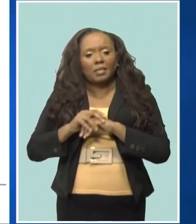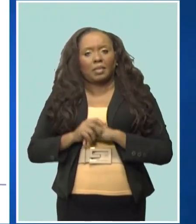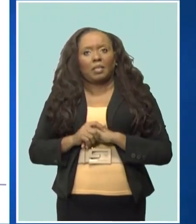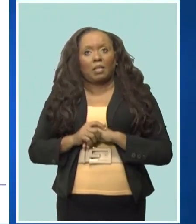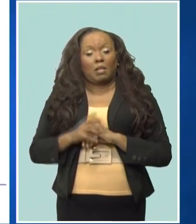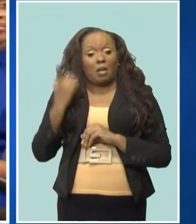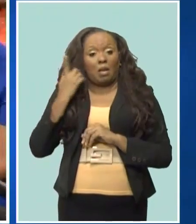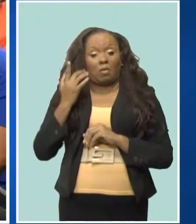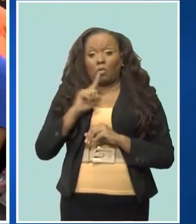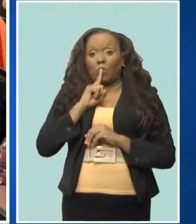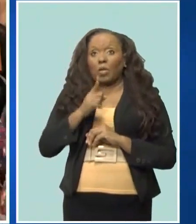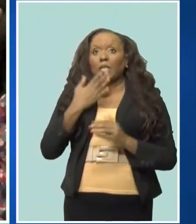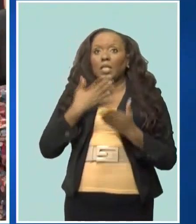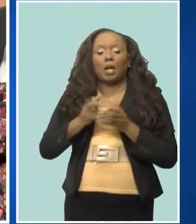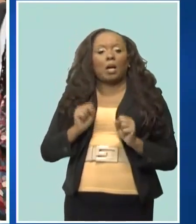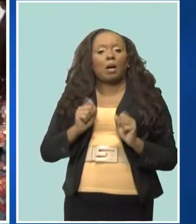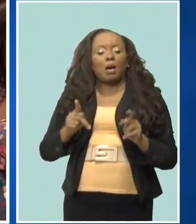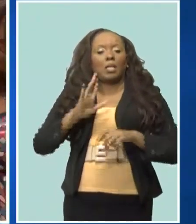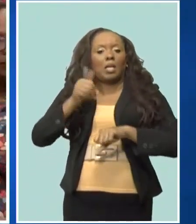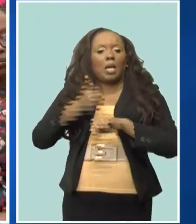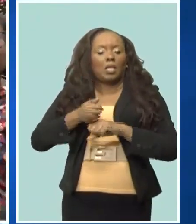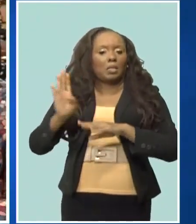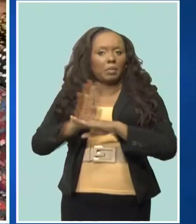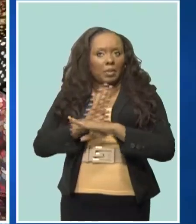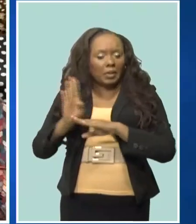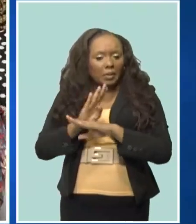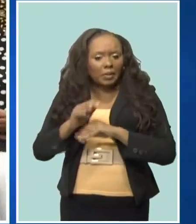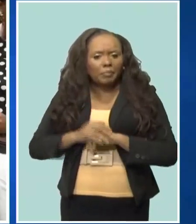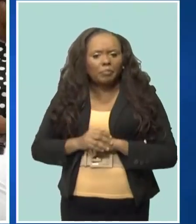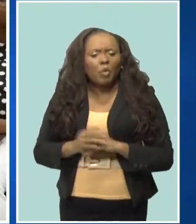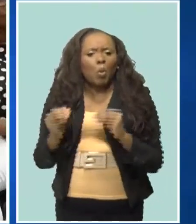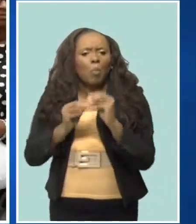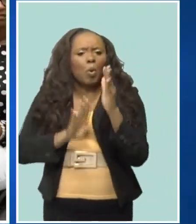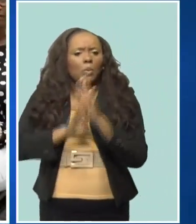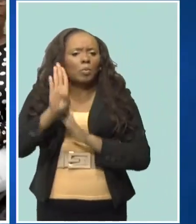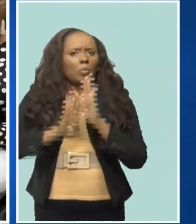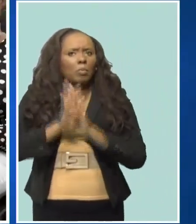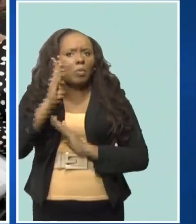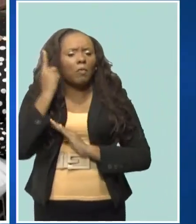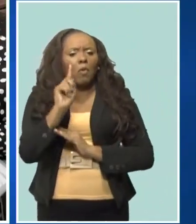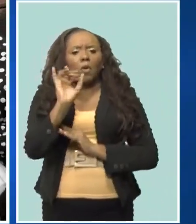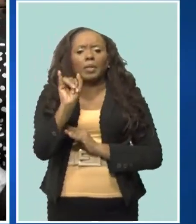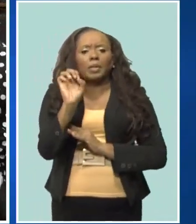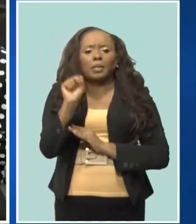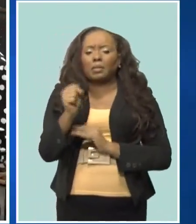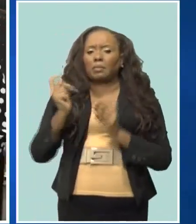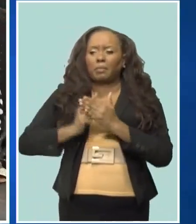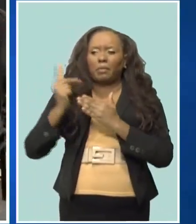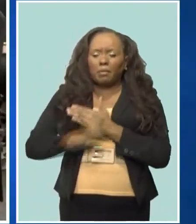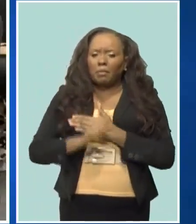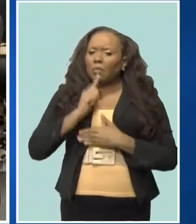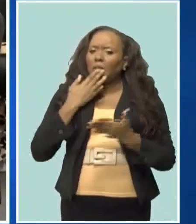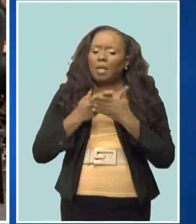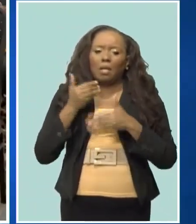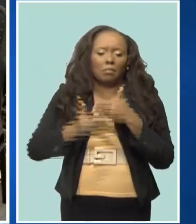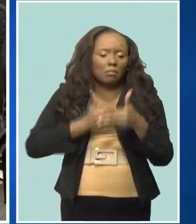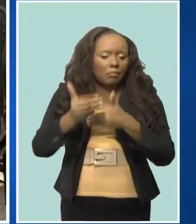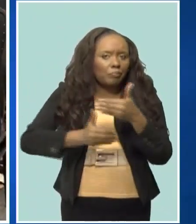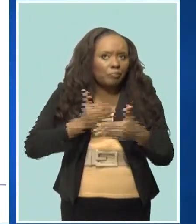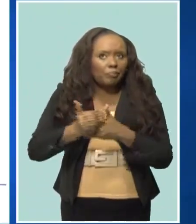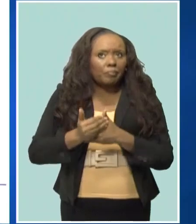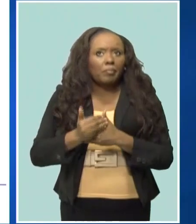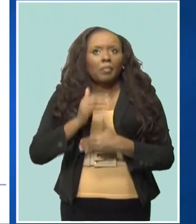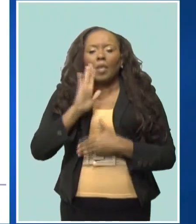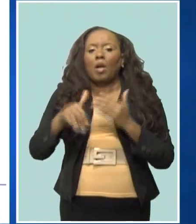world. The development of YES is a work in progress, and all hands are on deck with the development of young people in Barbados.